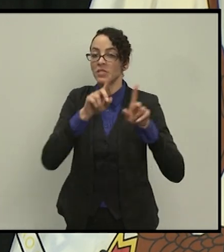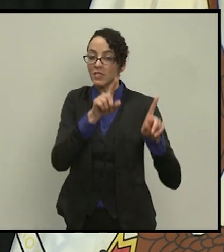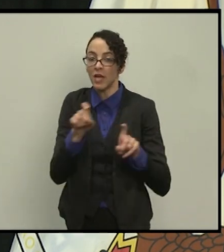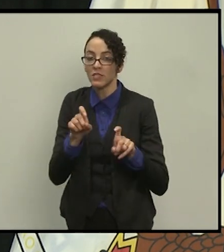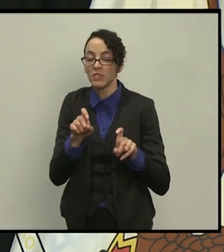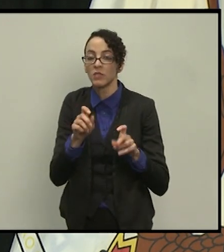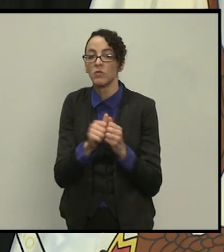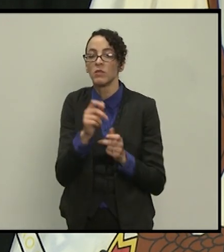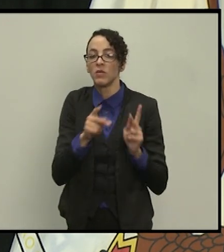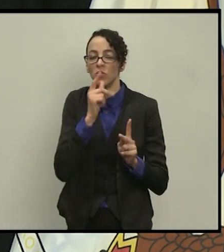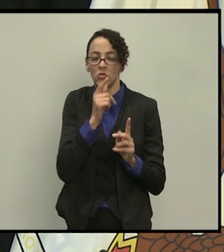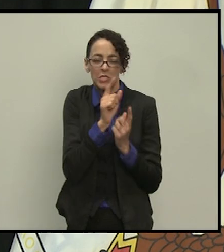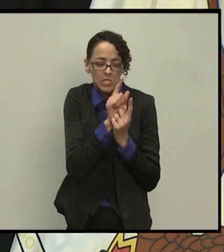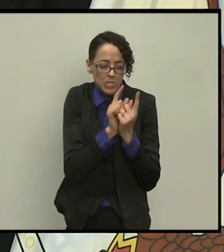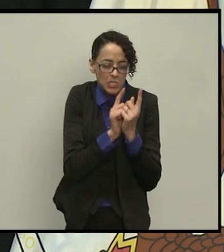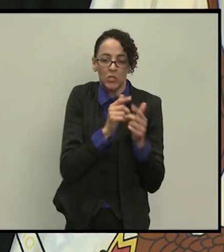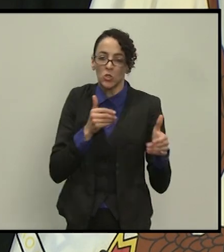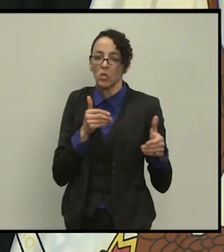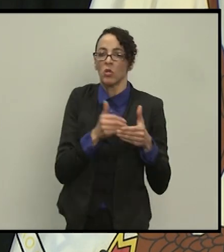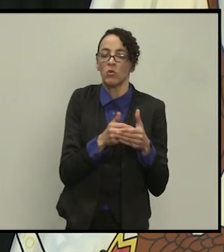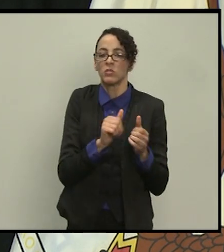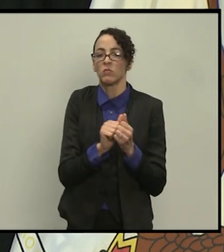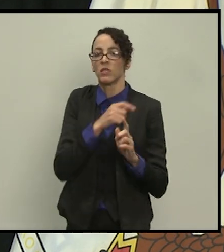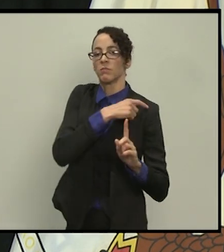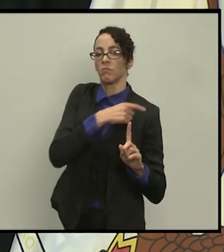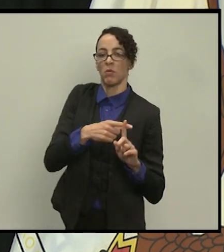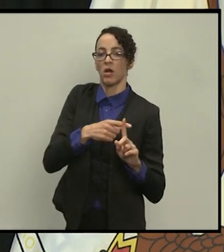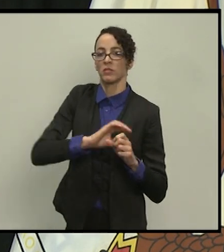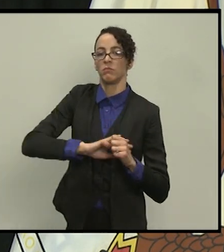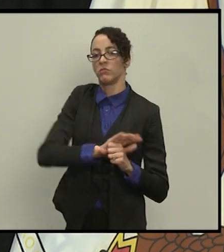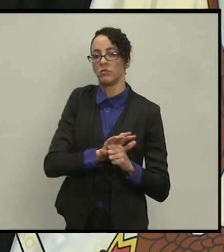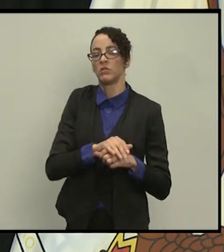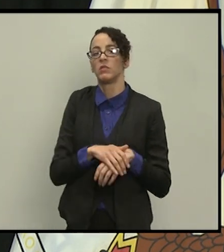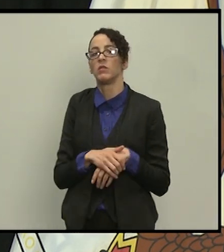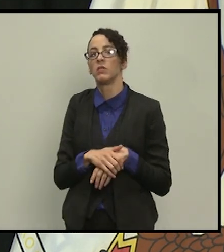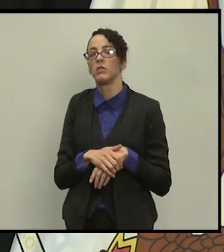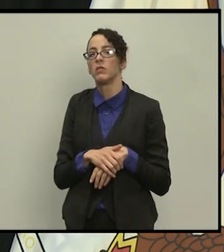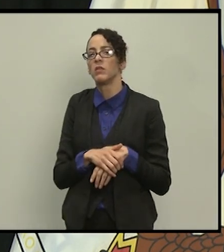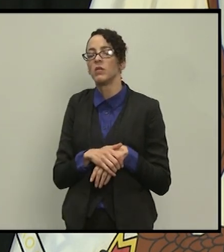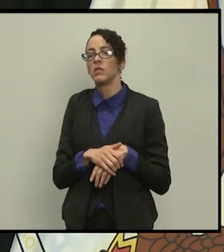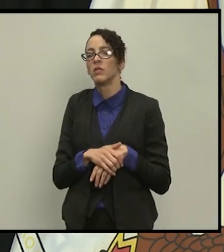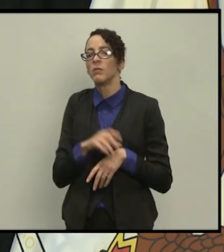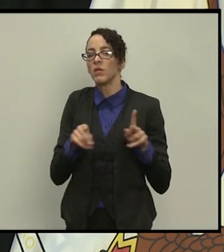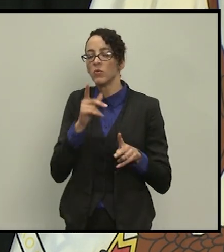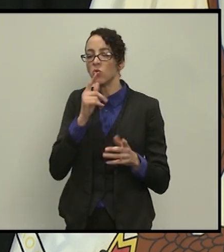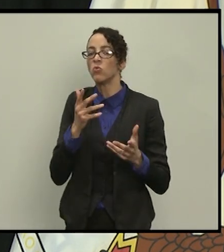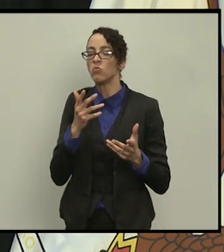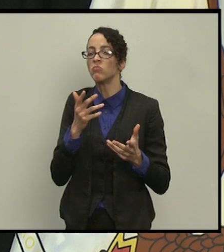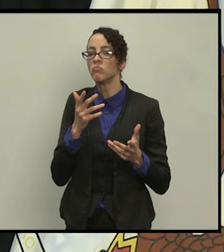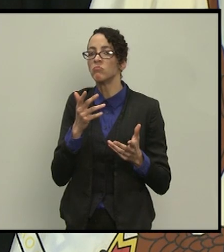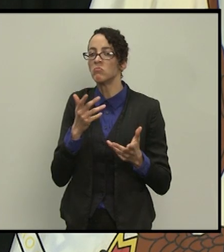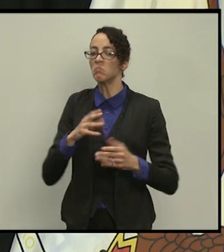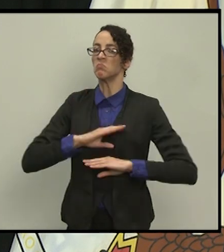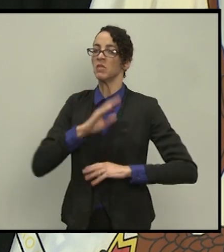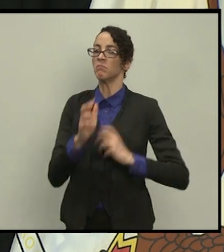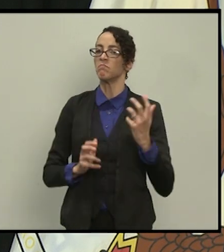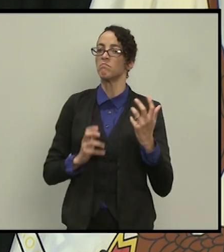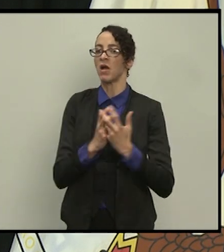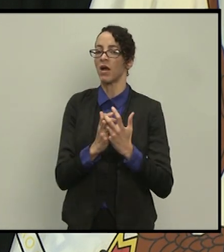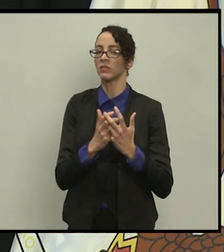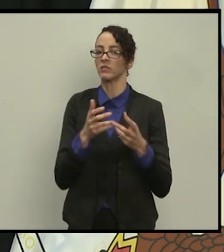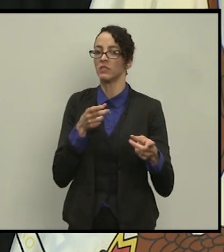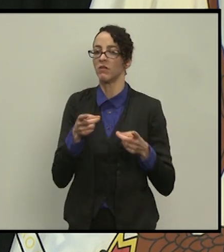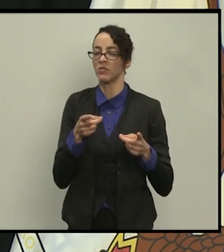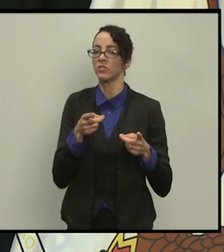cases, who meet the definition of having a close contact, but do not exhibit